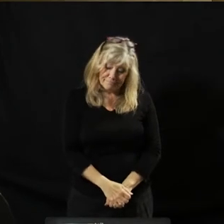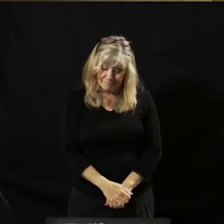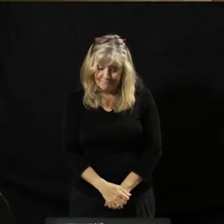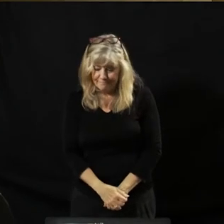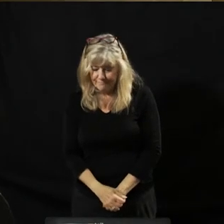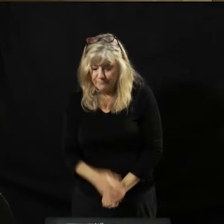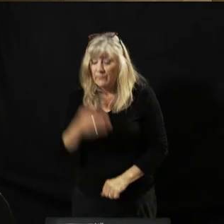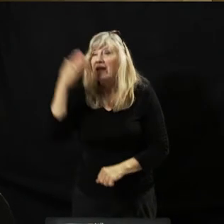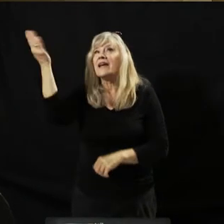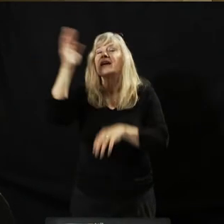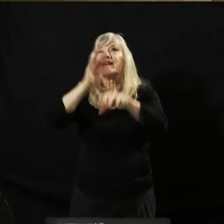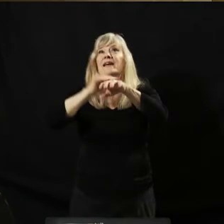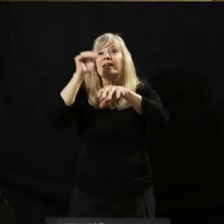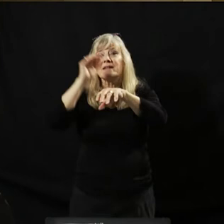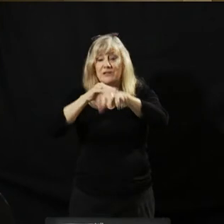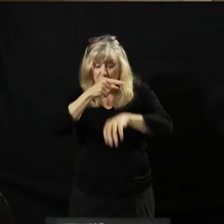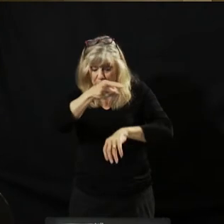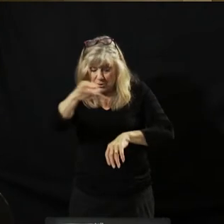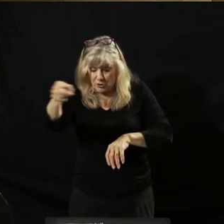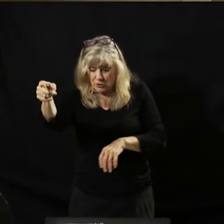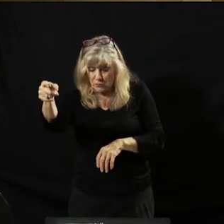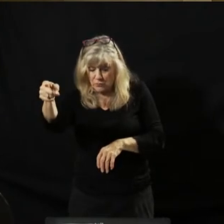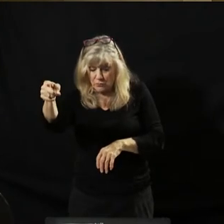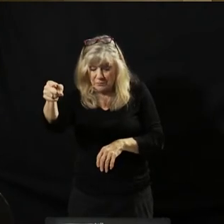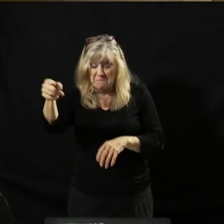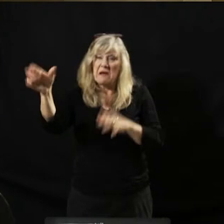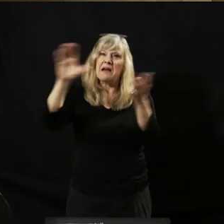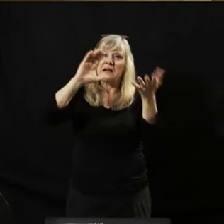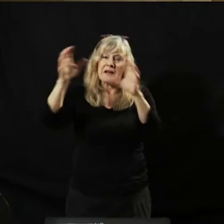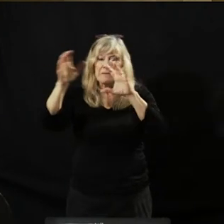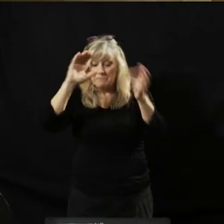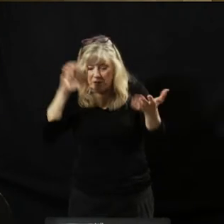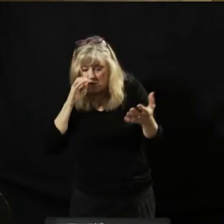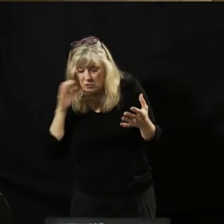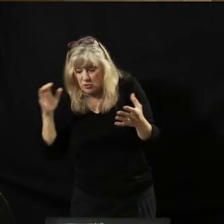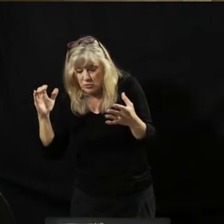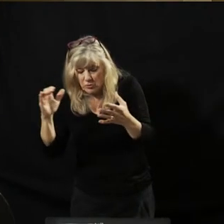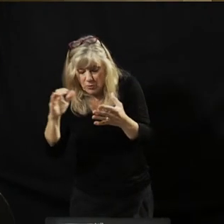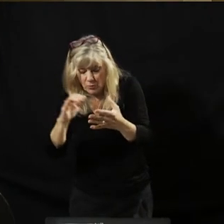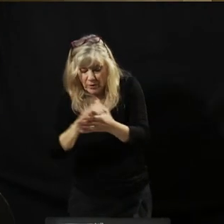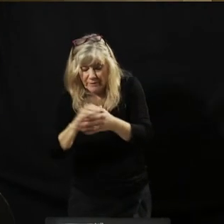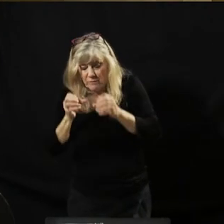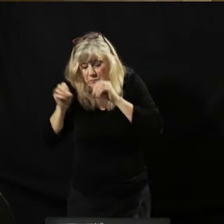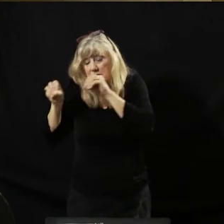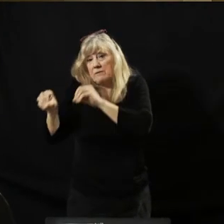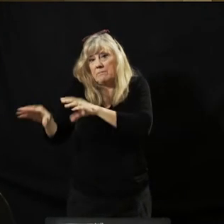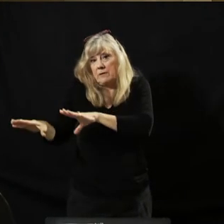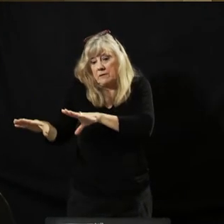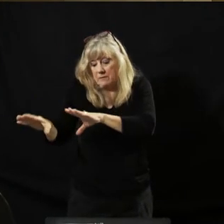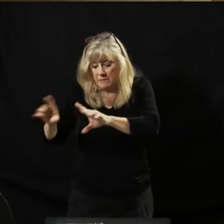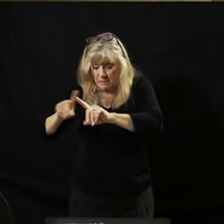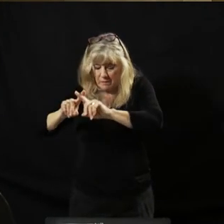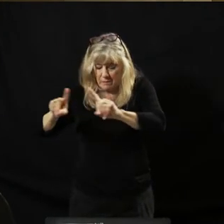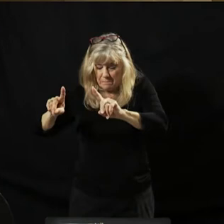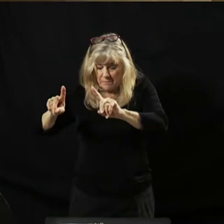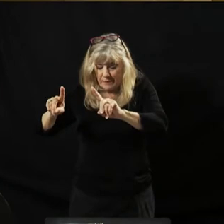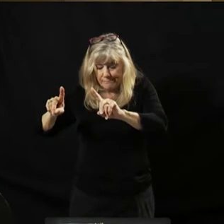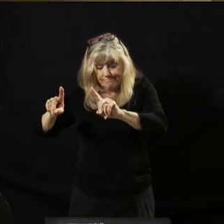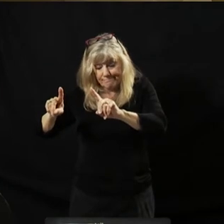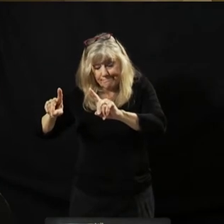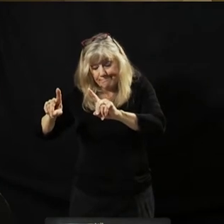The Lord calls you back, like a wife forsaken and grieved in